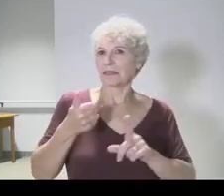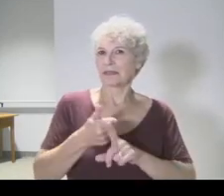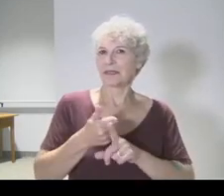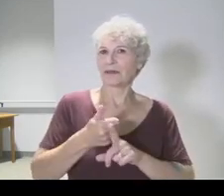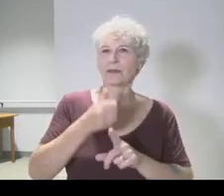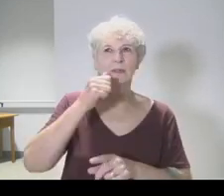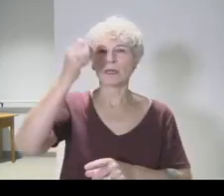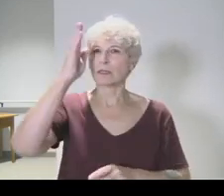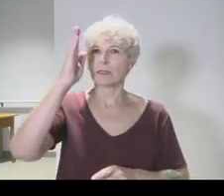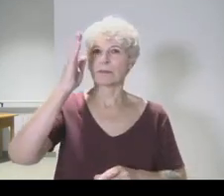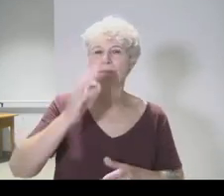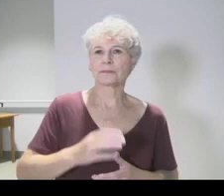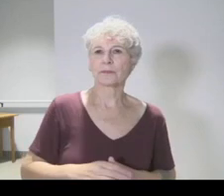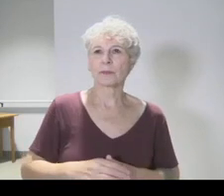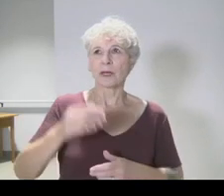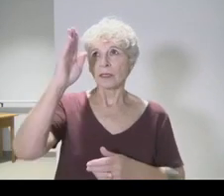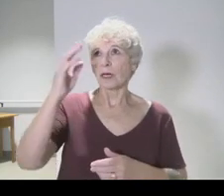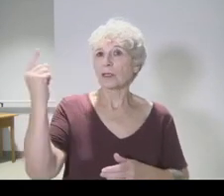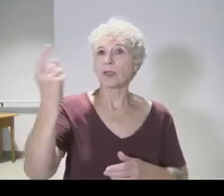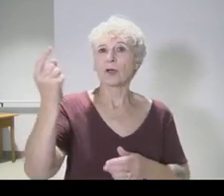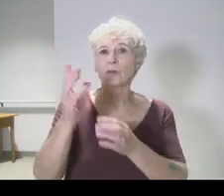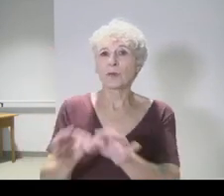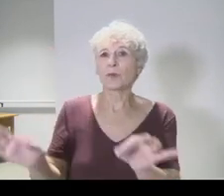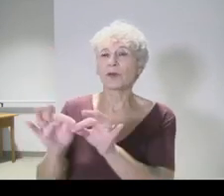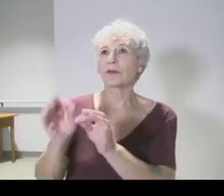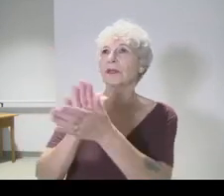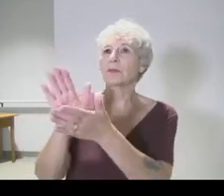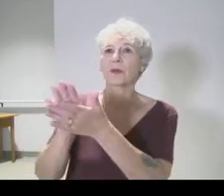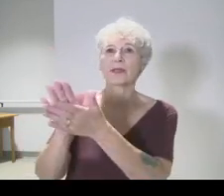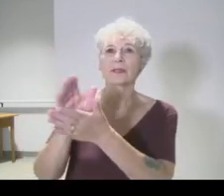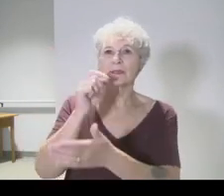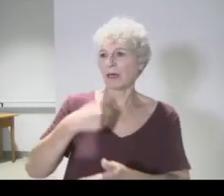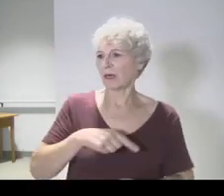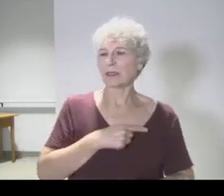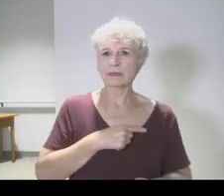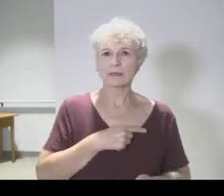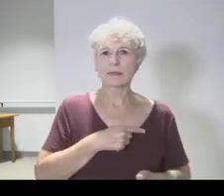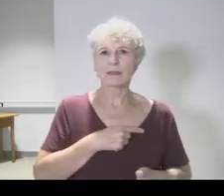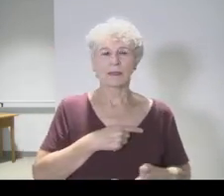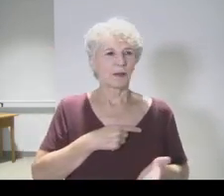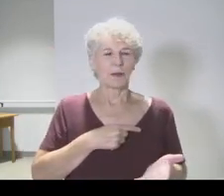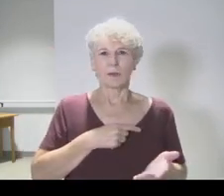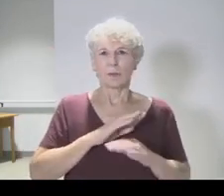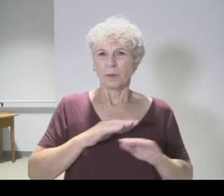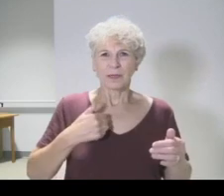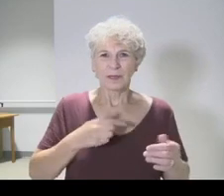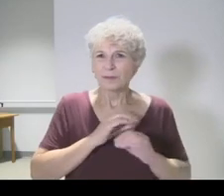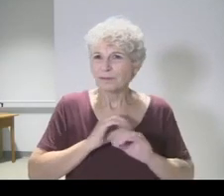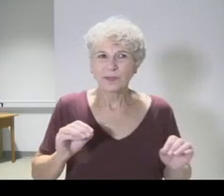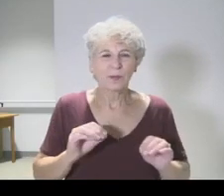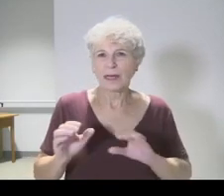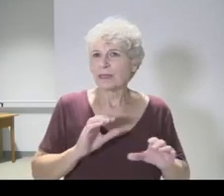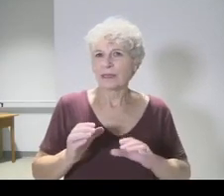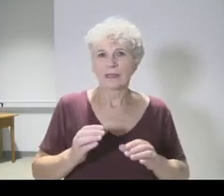God. God alone is worthy of praise, not us. We don't actually do anything that